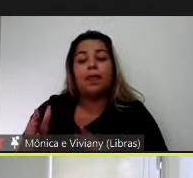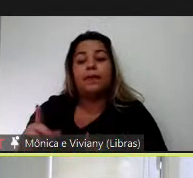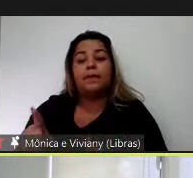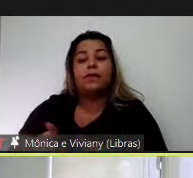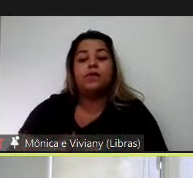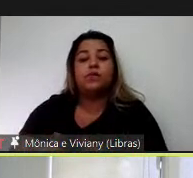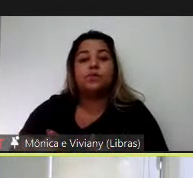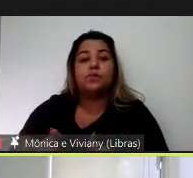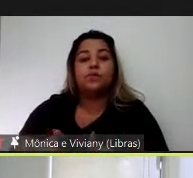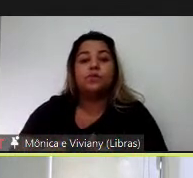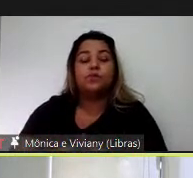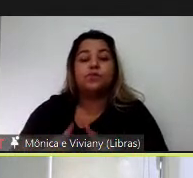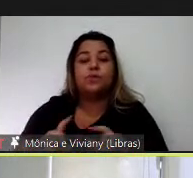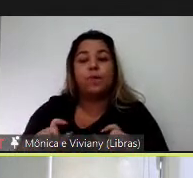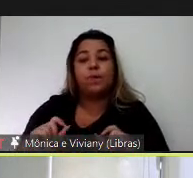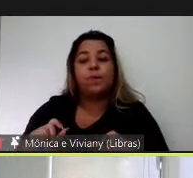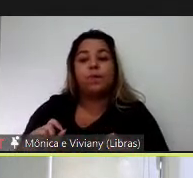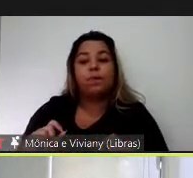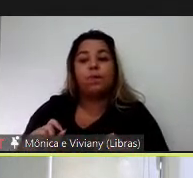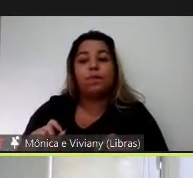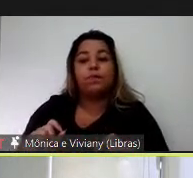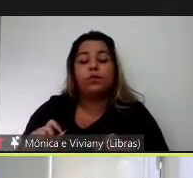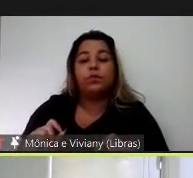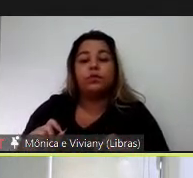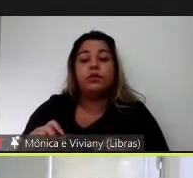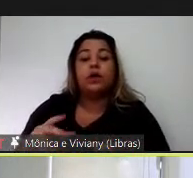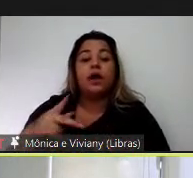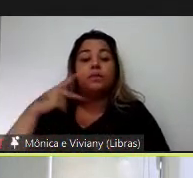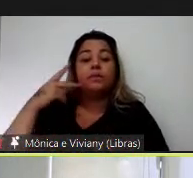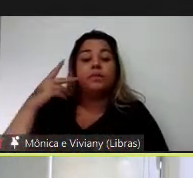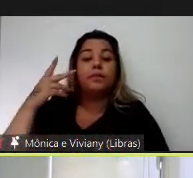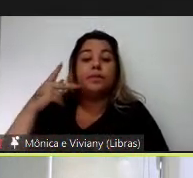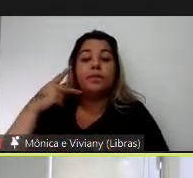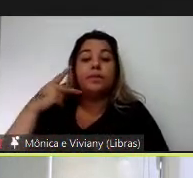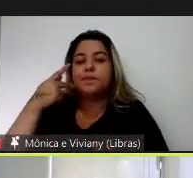this program. We have a new program